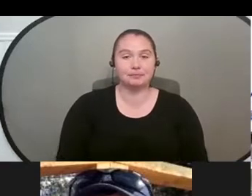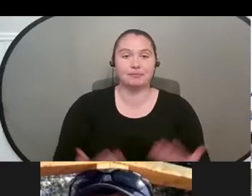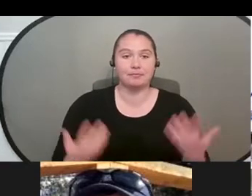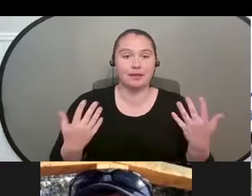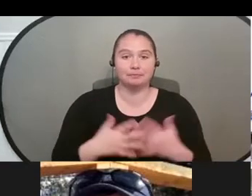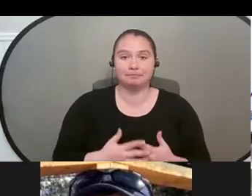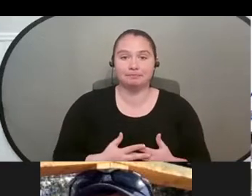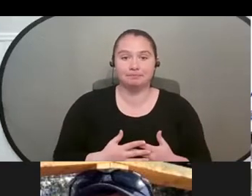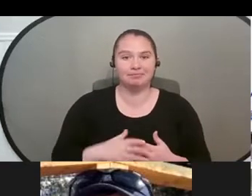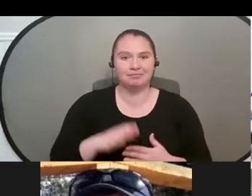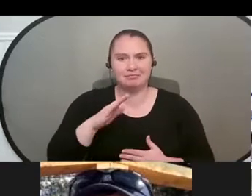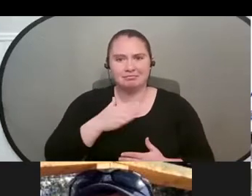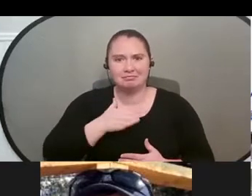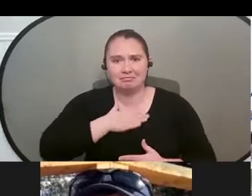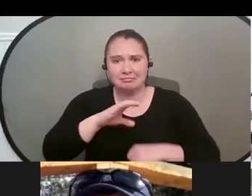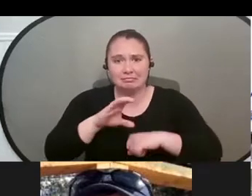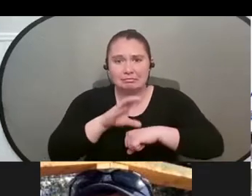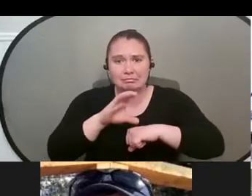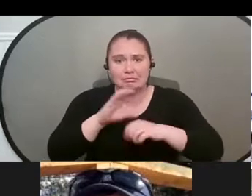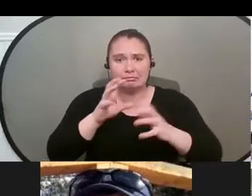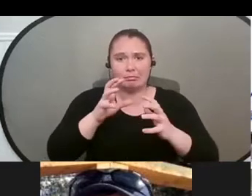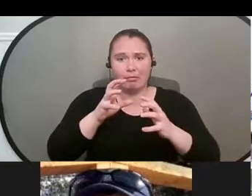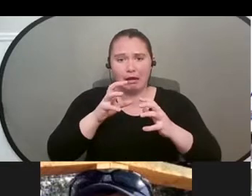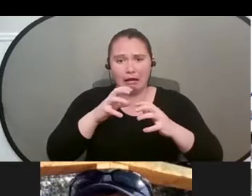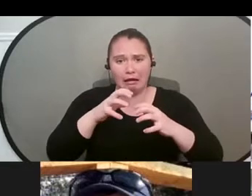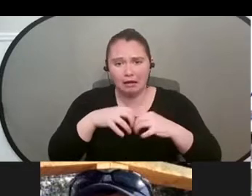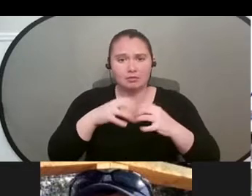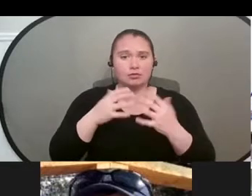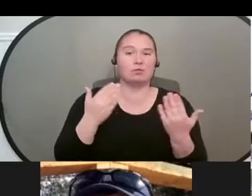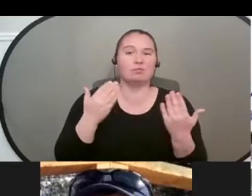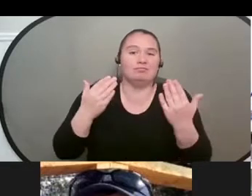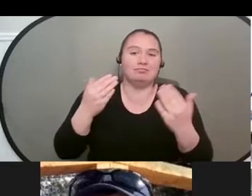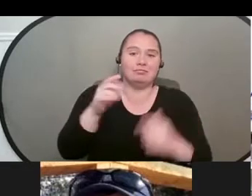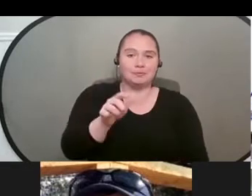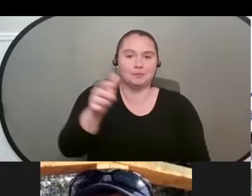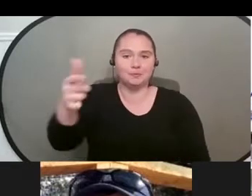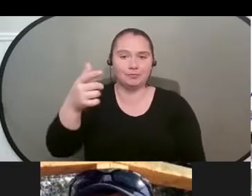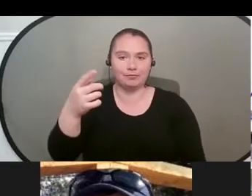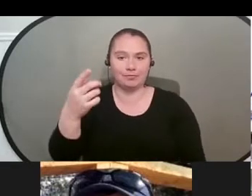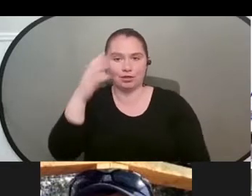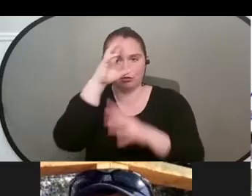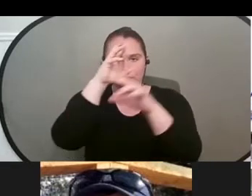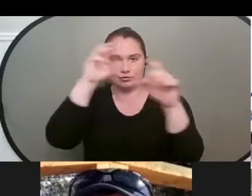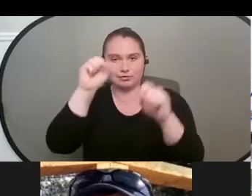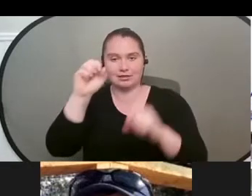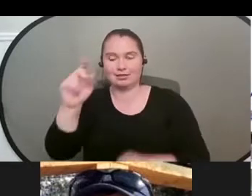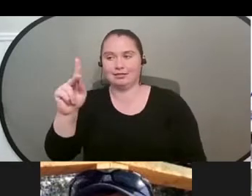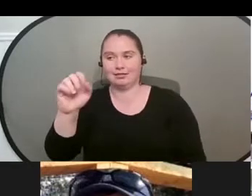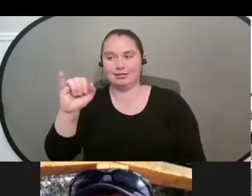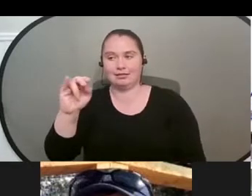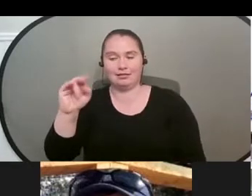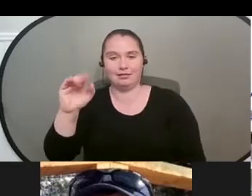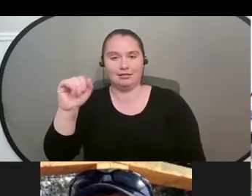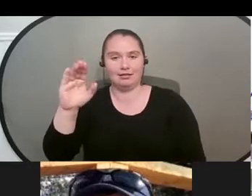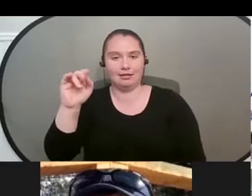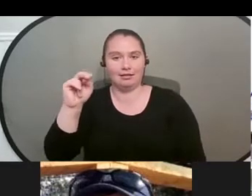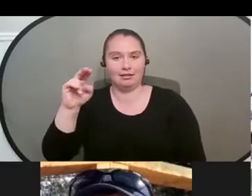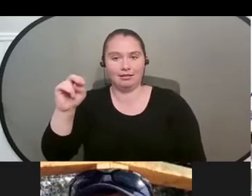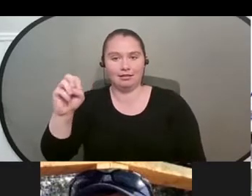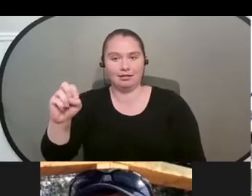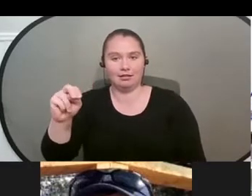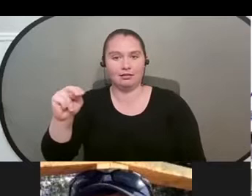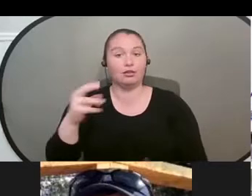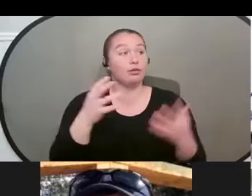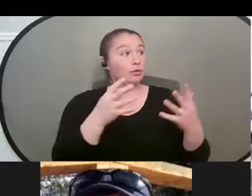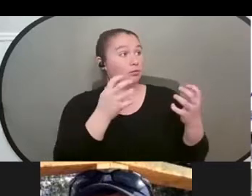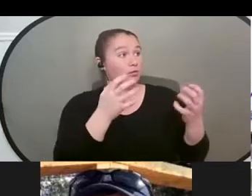With my computer. So Dr. Kincannon, I'll let you just take it away. Great. Would you like to call the meeting to